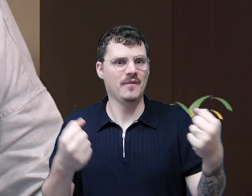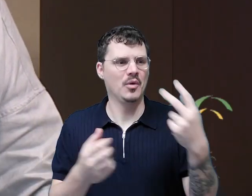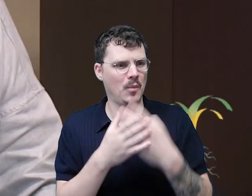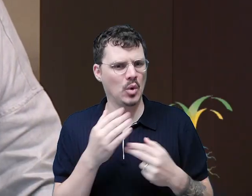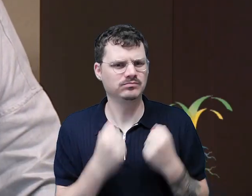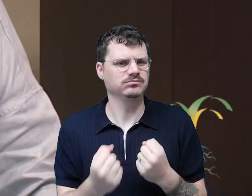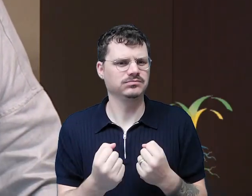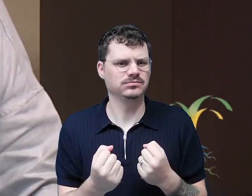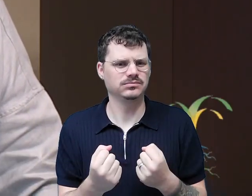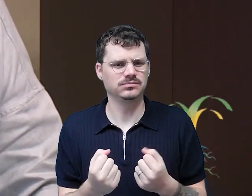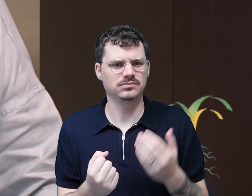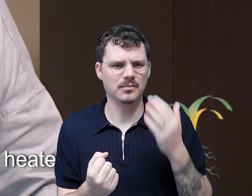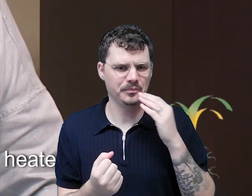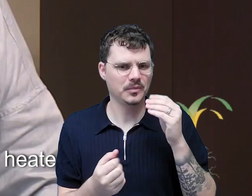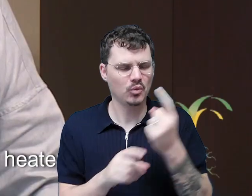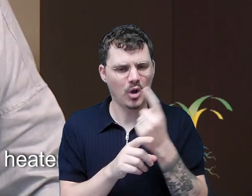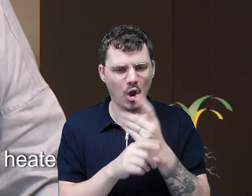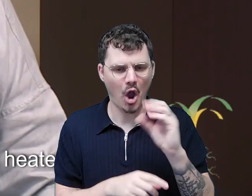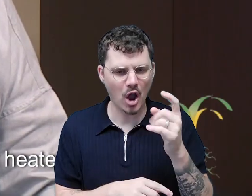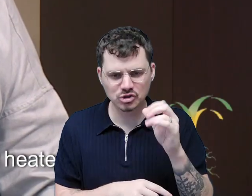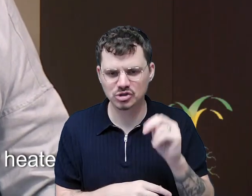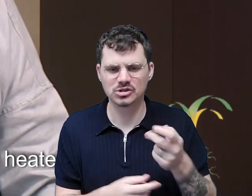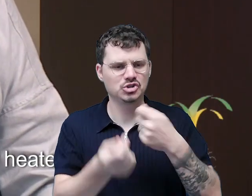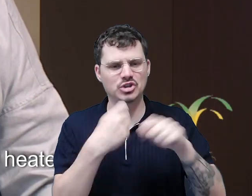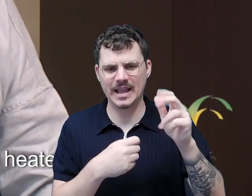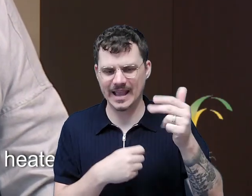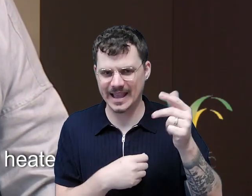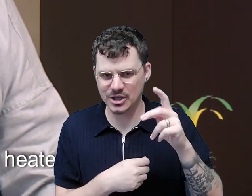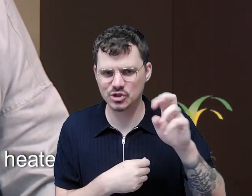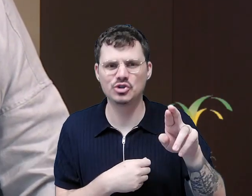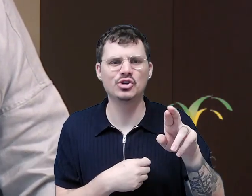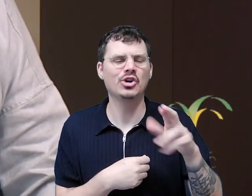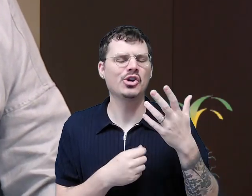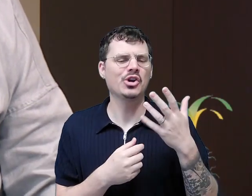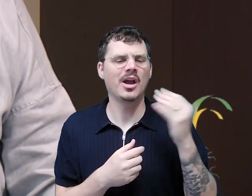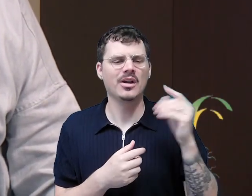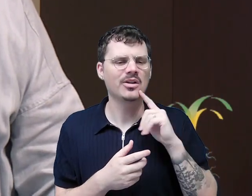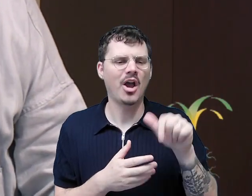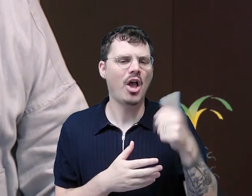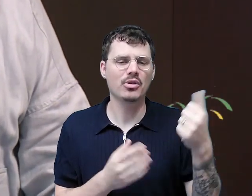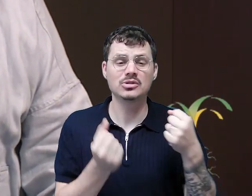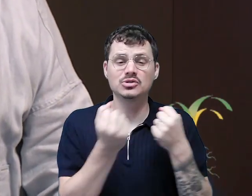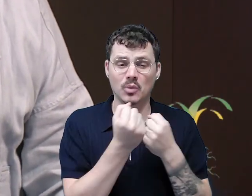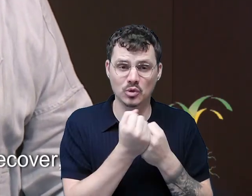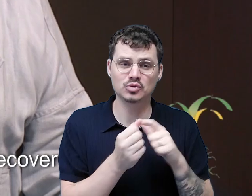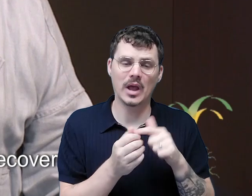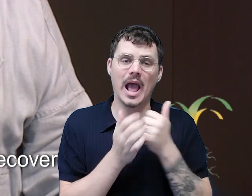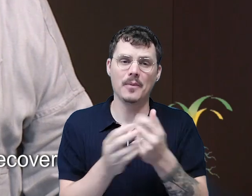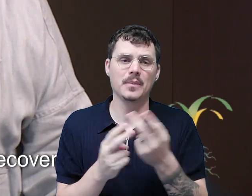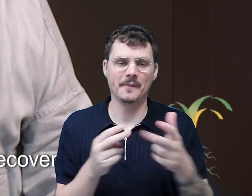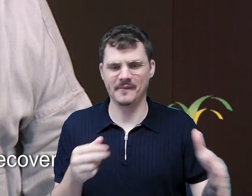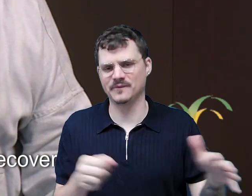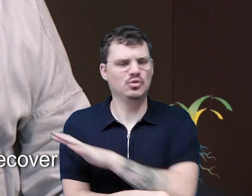they were fully recovered. Hyperbaric oxygen, new heater, obviously, and